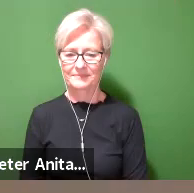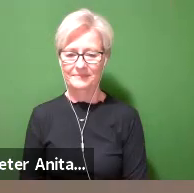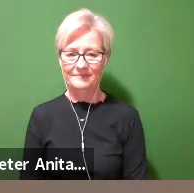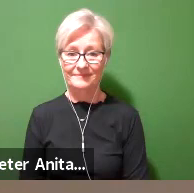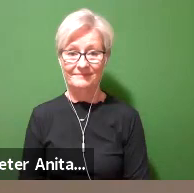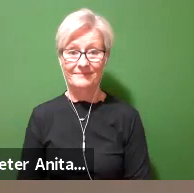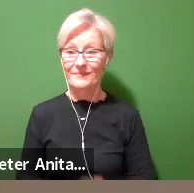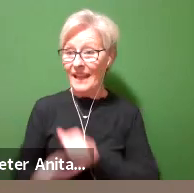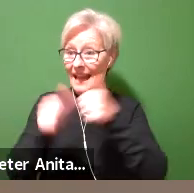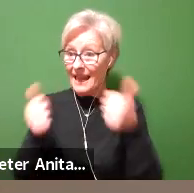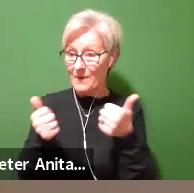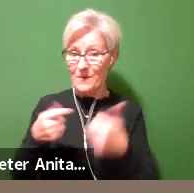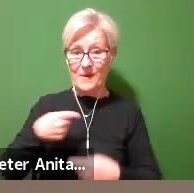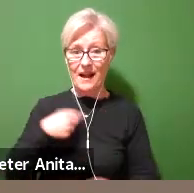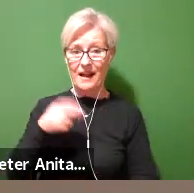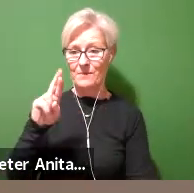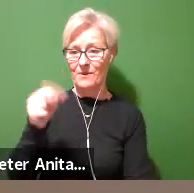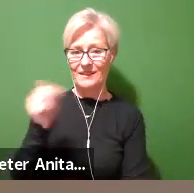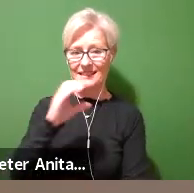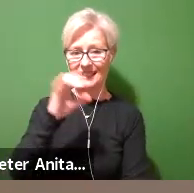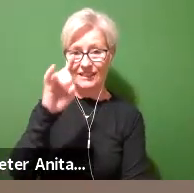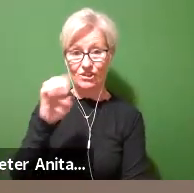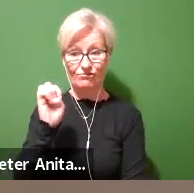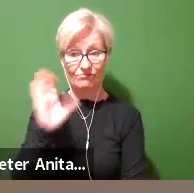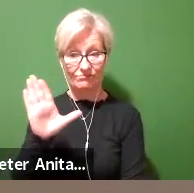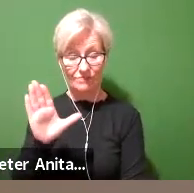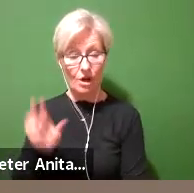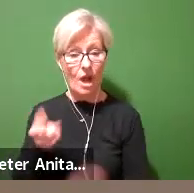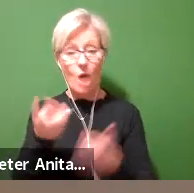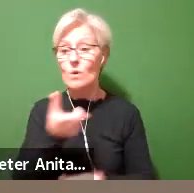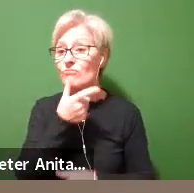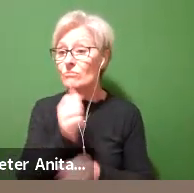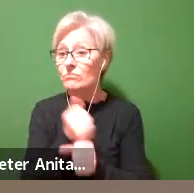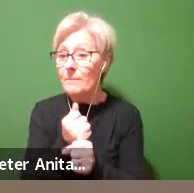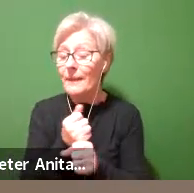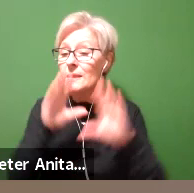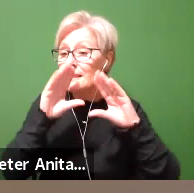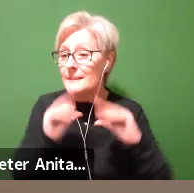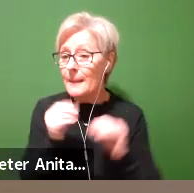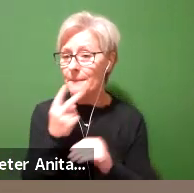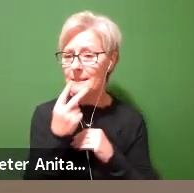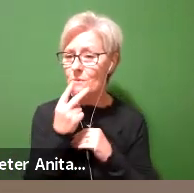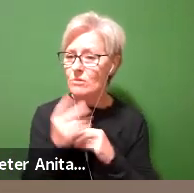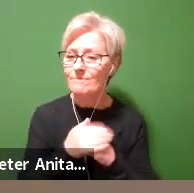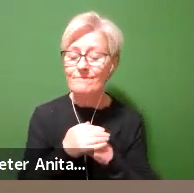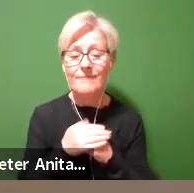Hi, I'm Rachel, and I want to talk to you about stopping smoking, because stopping smoking at any time of life is really important